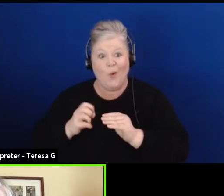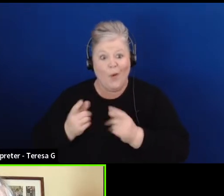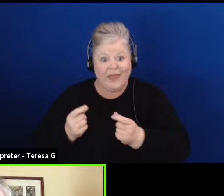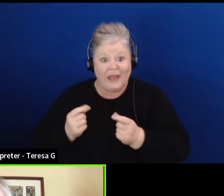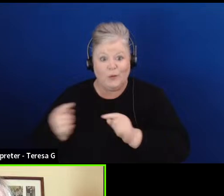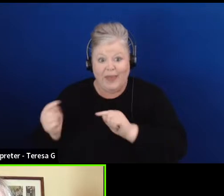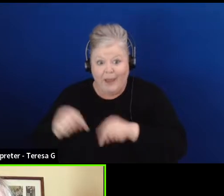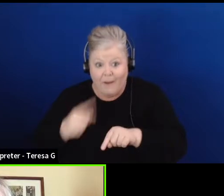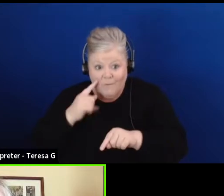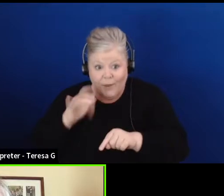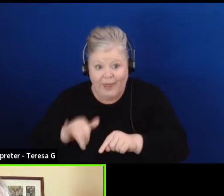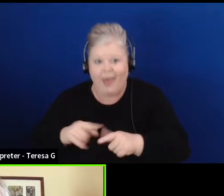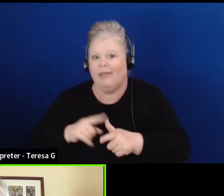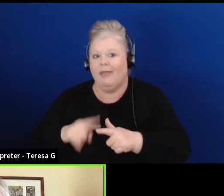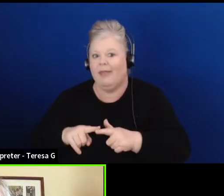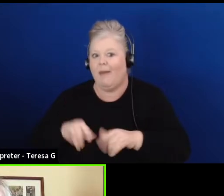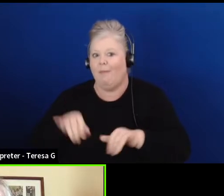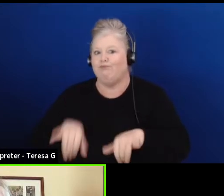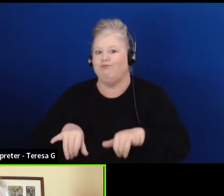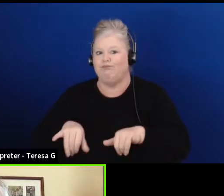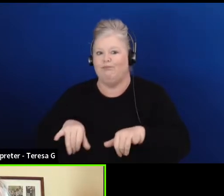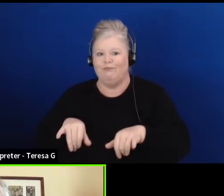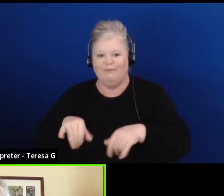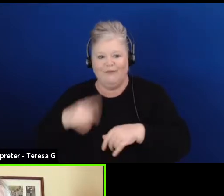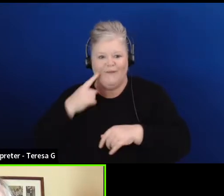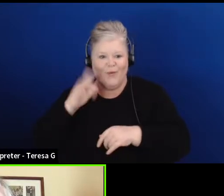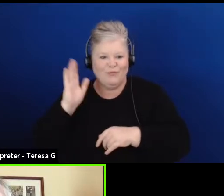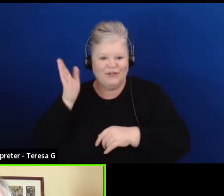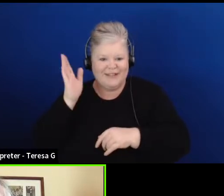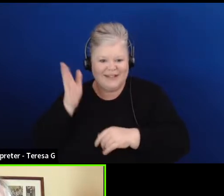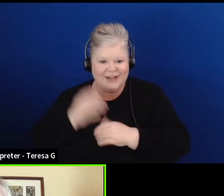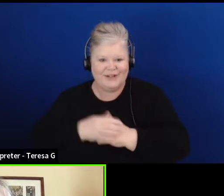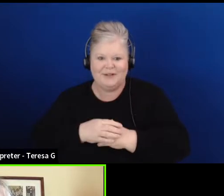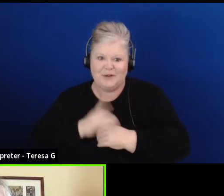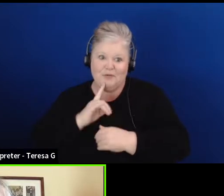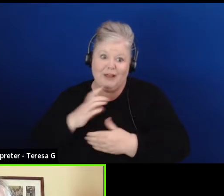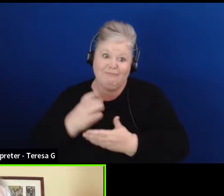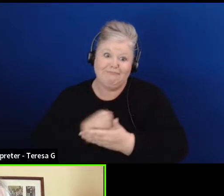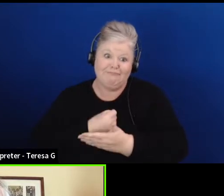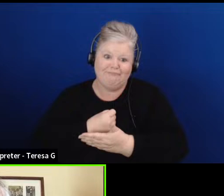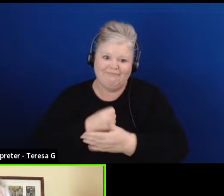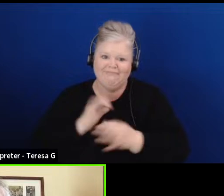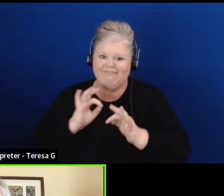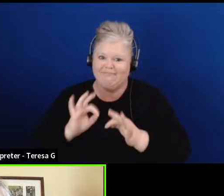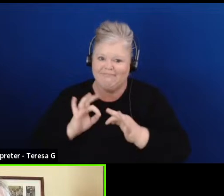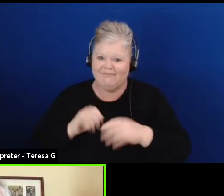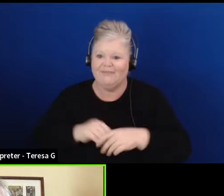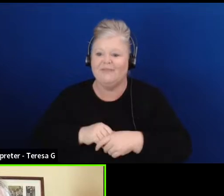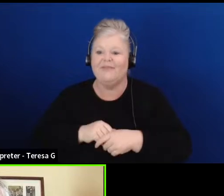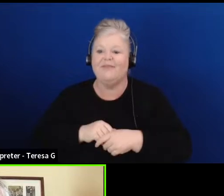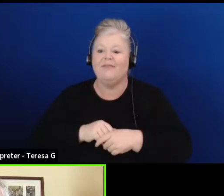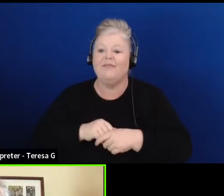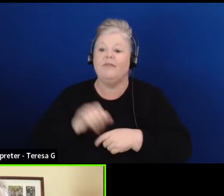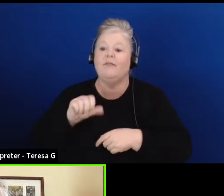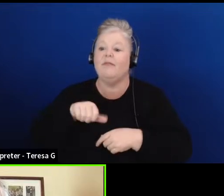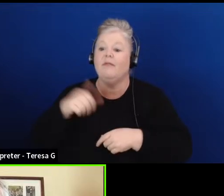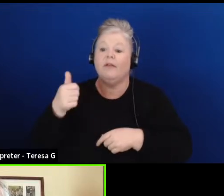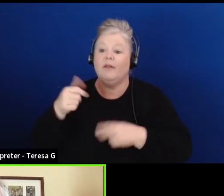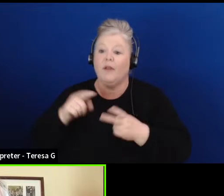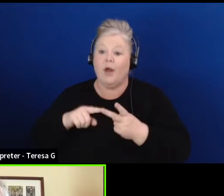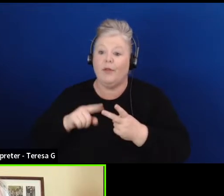presentation. So we've been really happy about that. And I think our other big focus has been